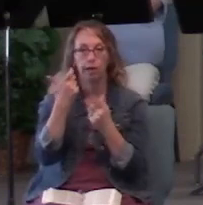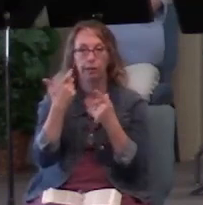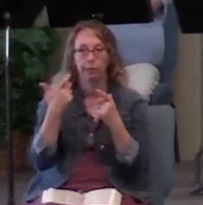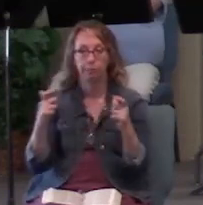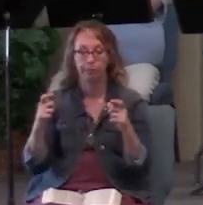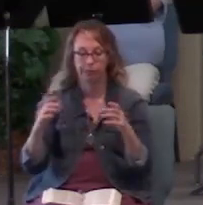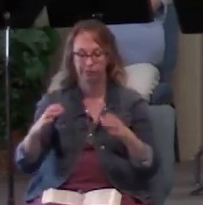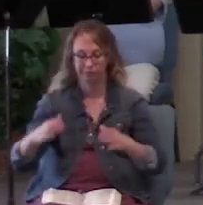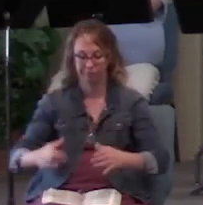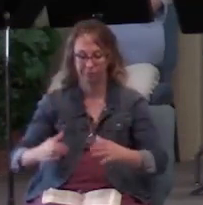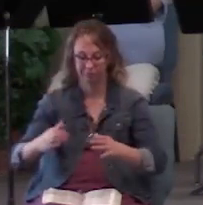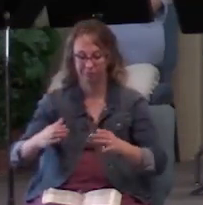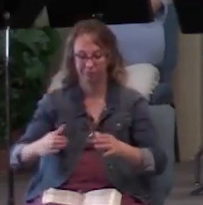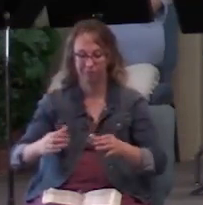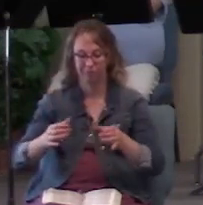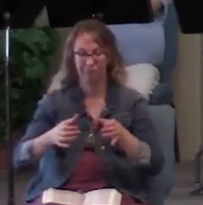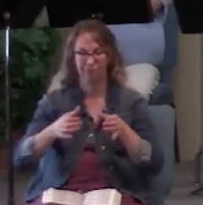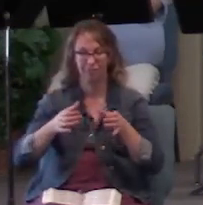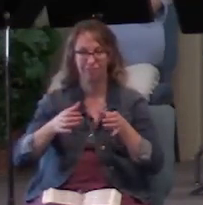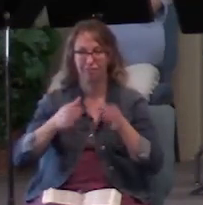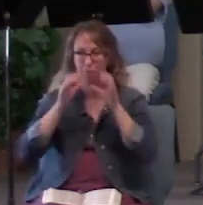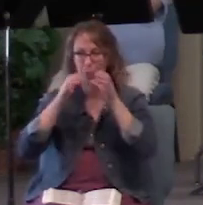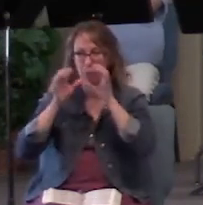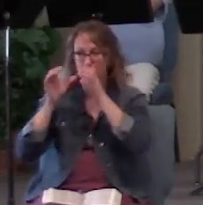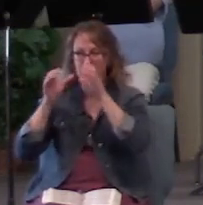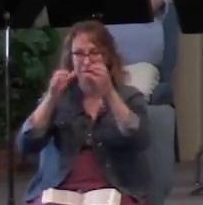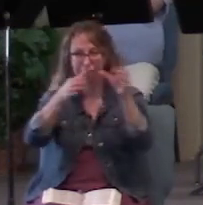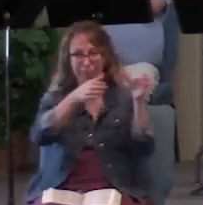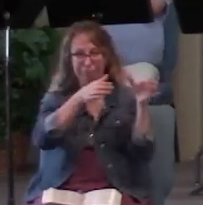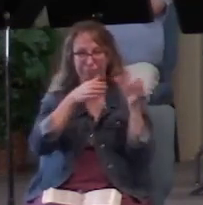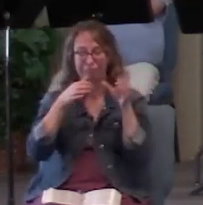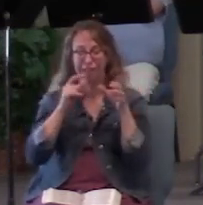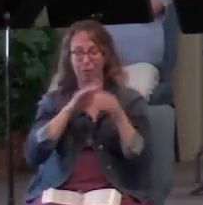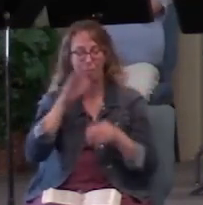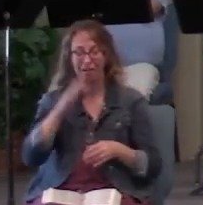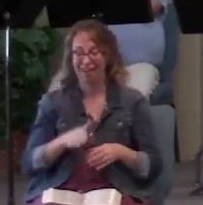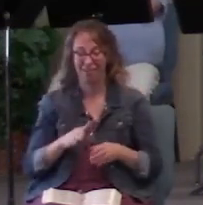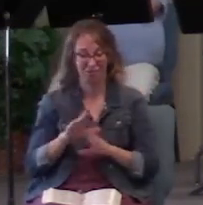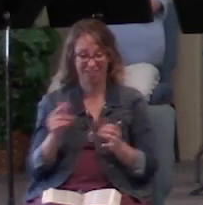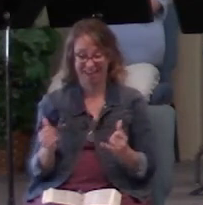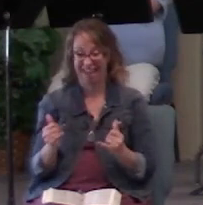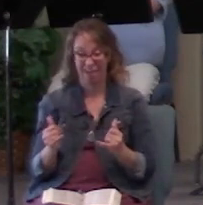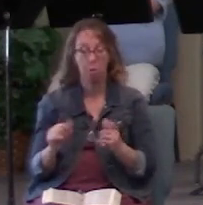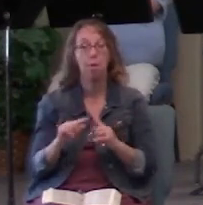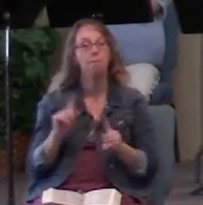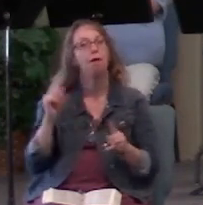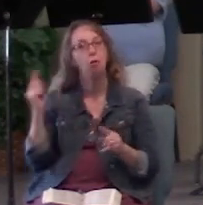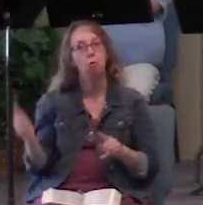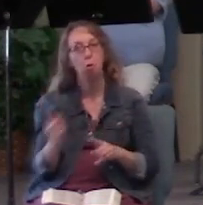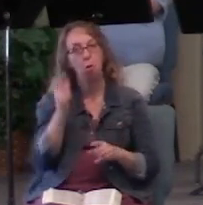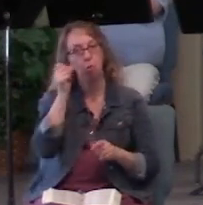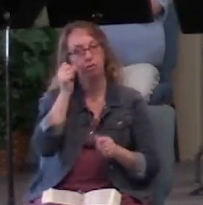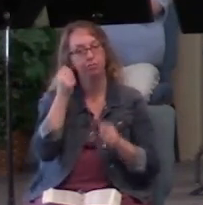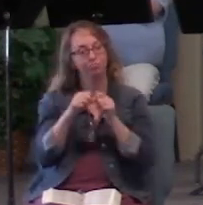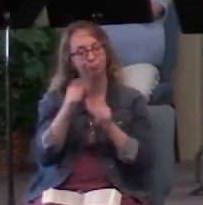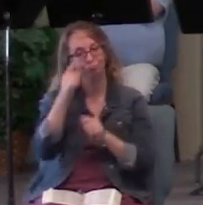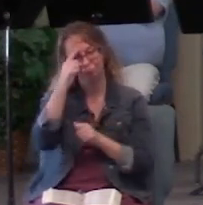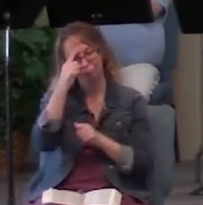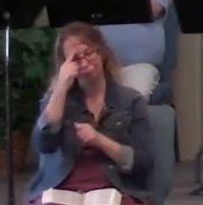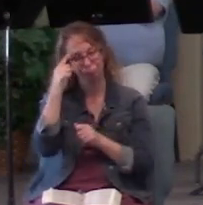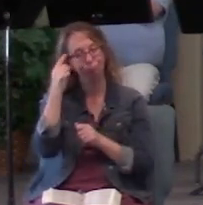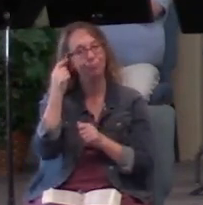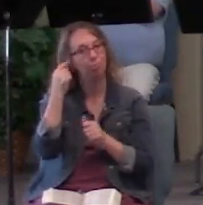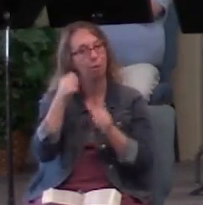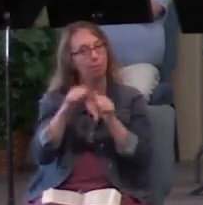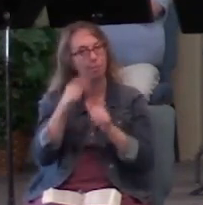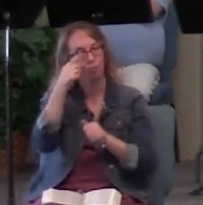take a drink. We would never do that now. But that's always been so memorable